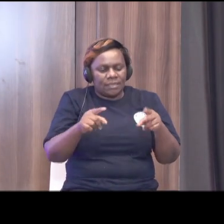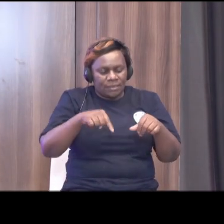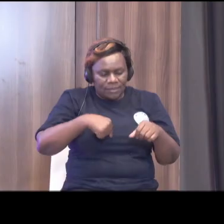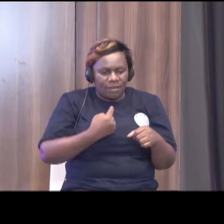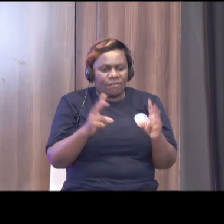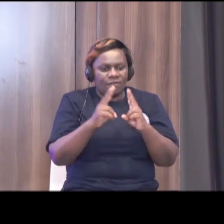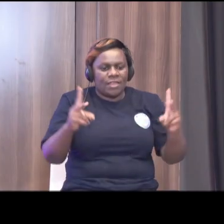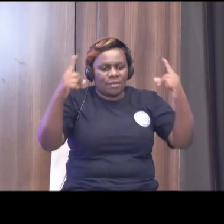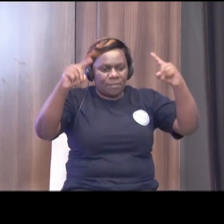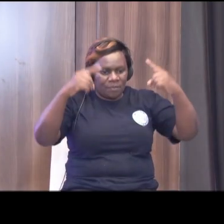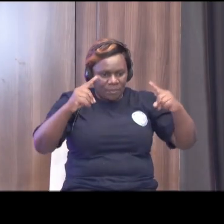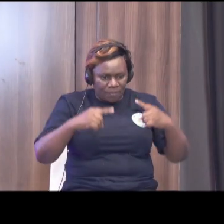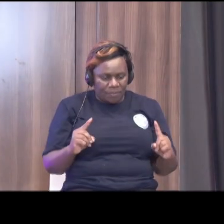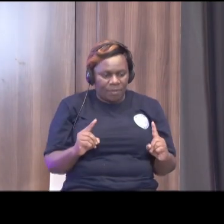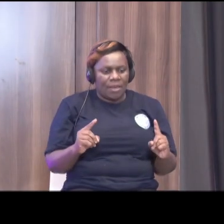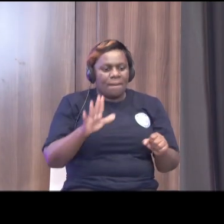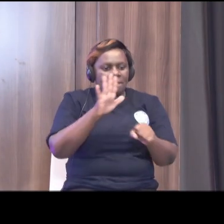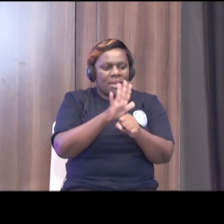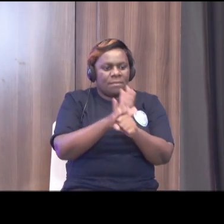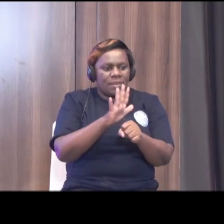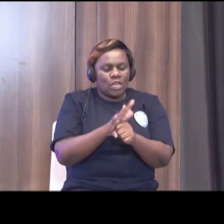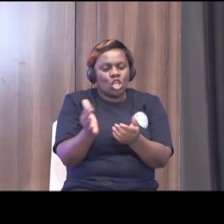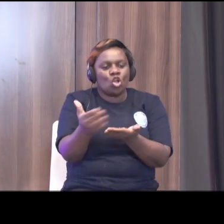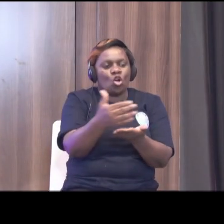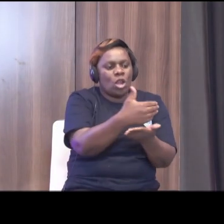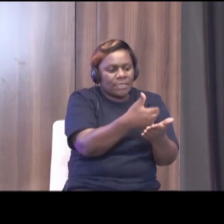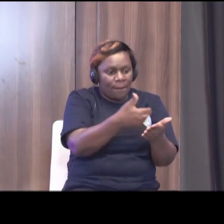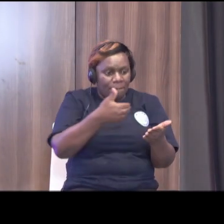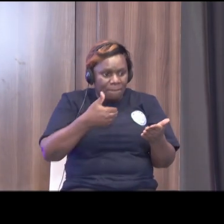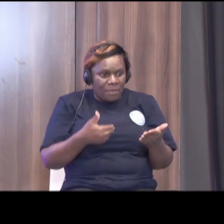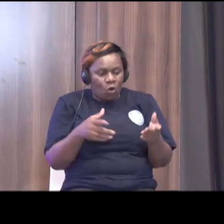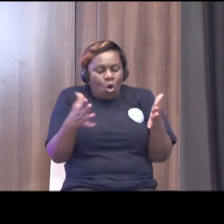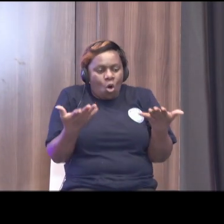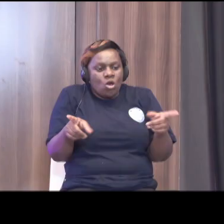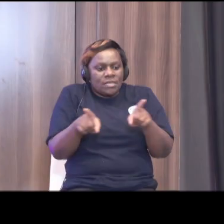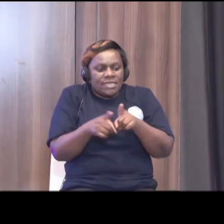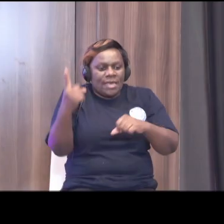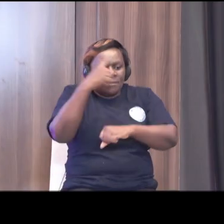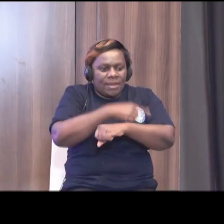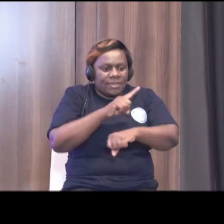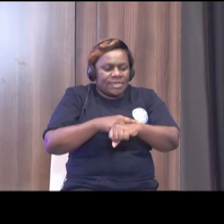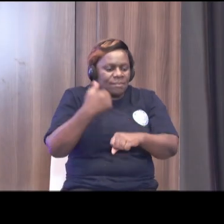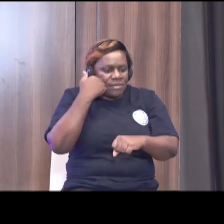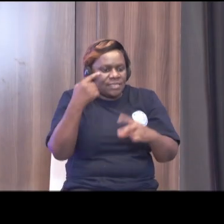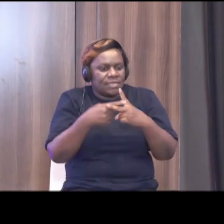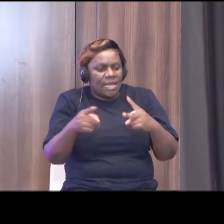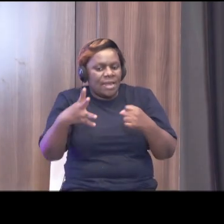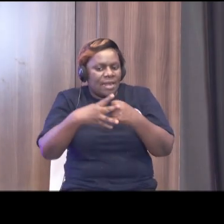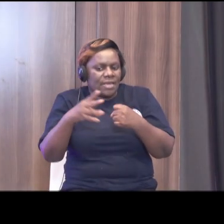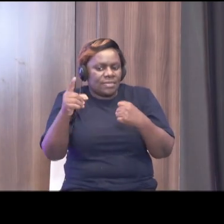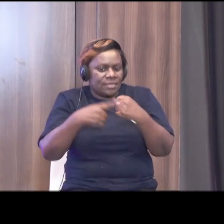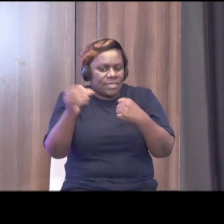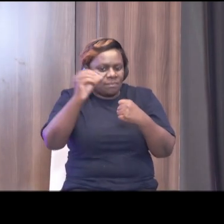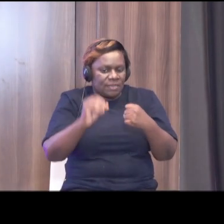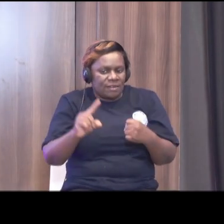very successful in that. The vast majority were collected before or on the same day as disease onset, and 96% in the